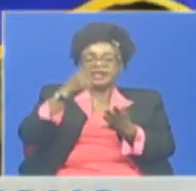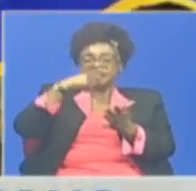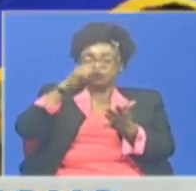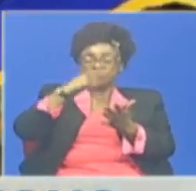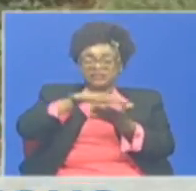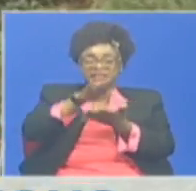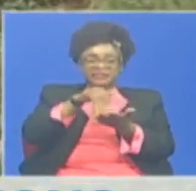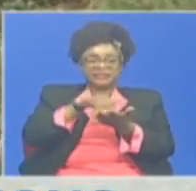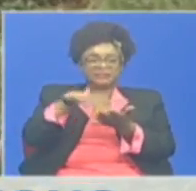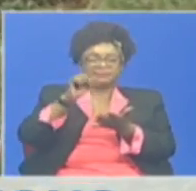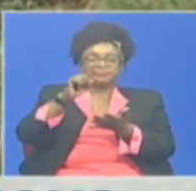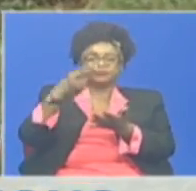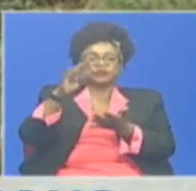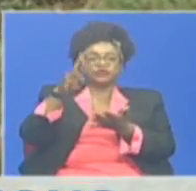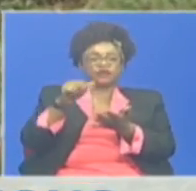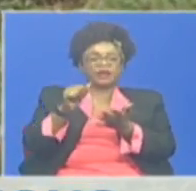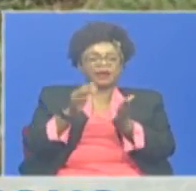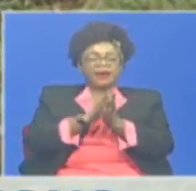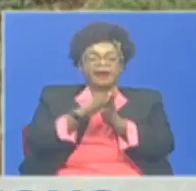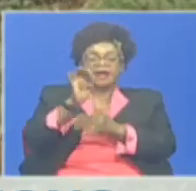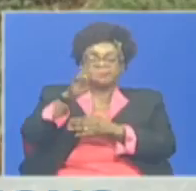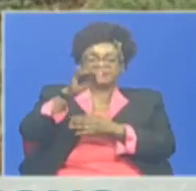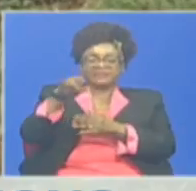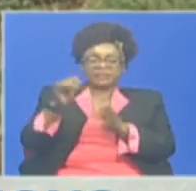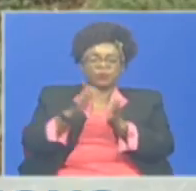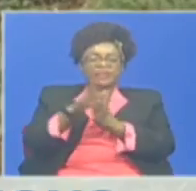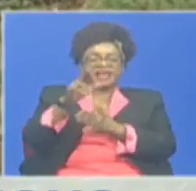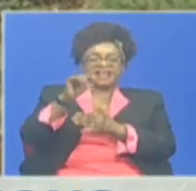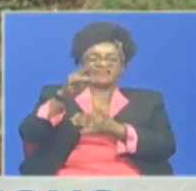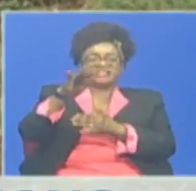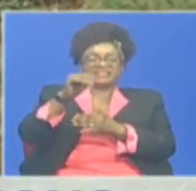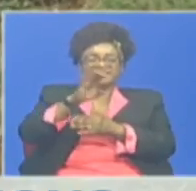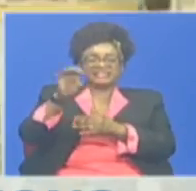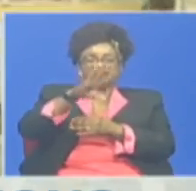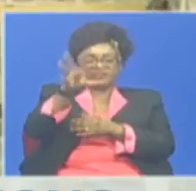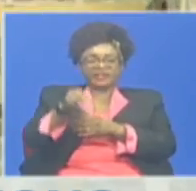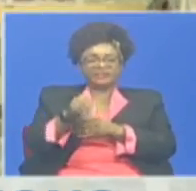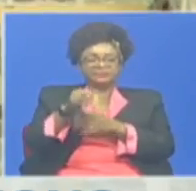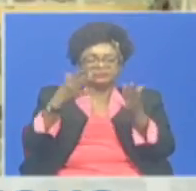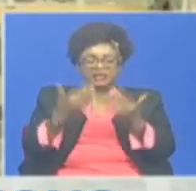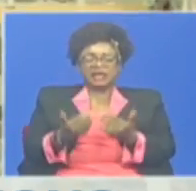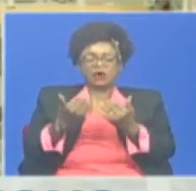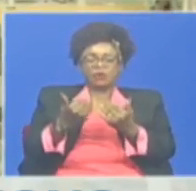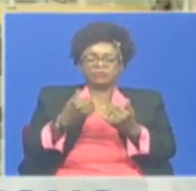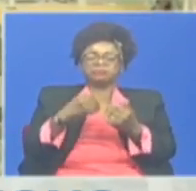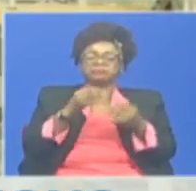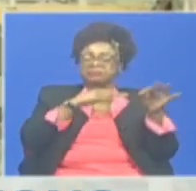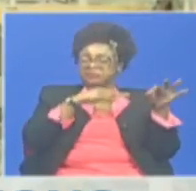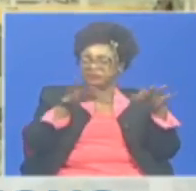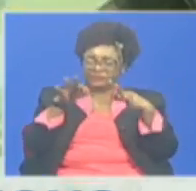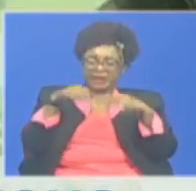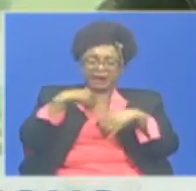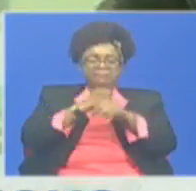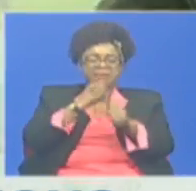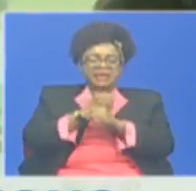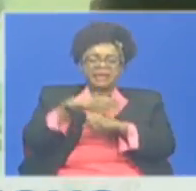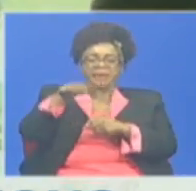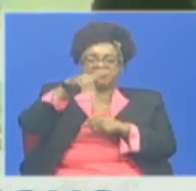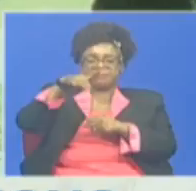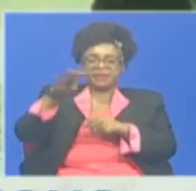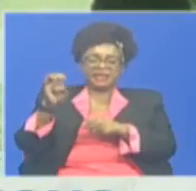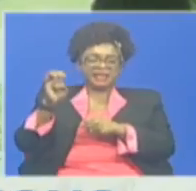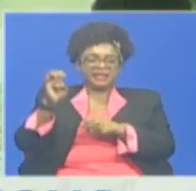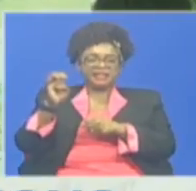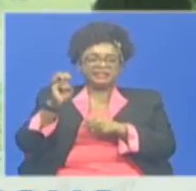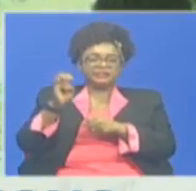Shona EPZ Limited and Eldoret-based Rivertex East Africa, have shifted to mass production of personal protective equipment in order